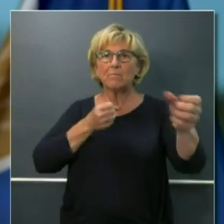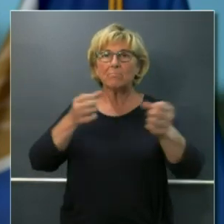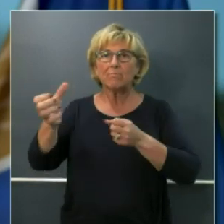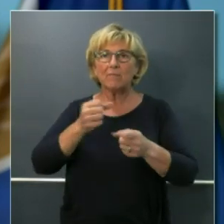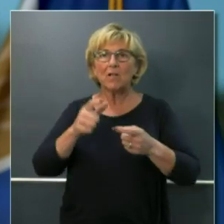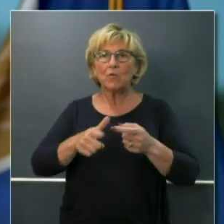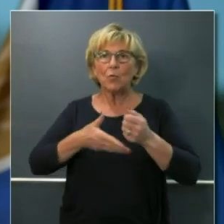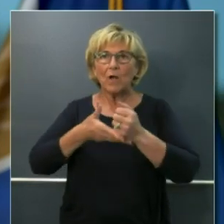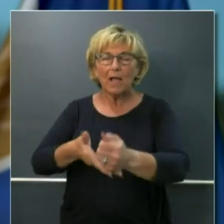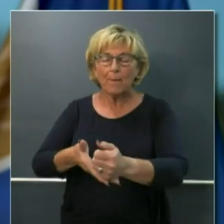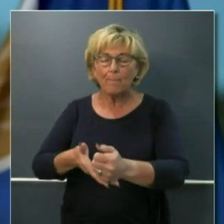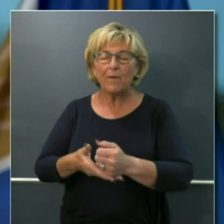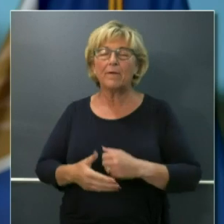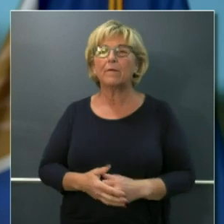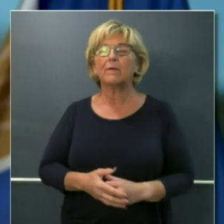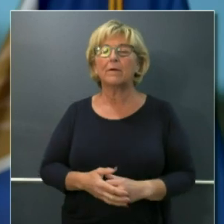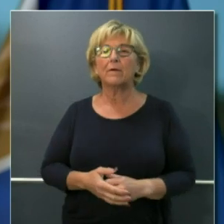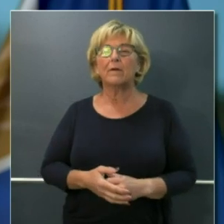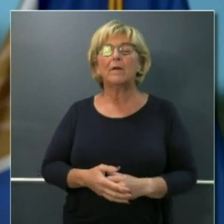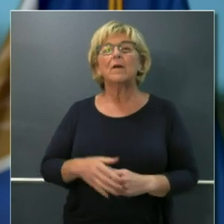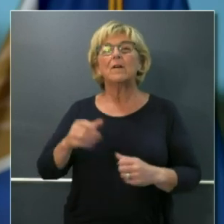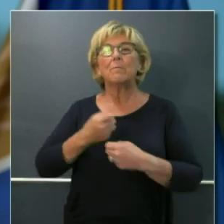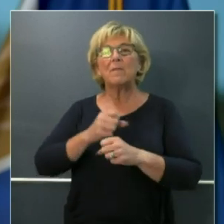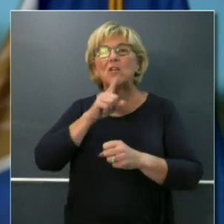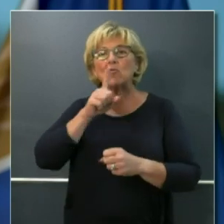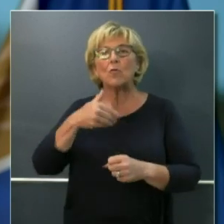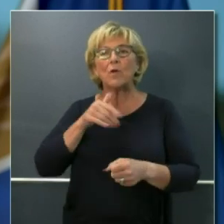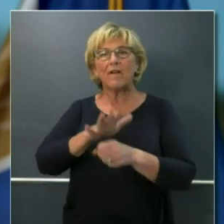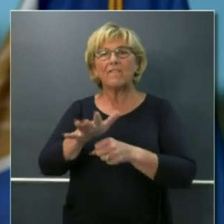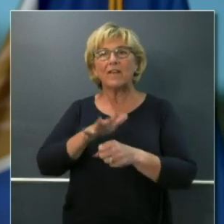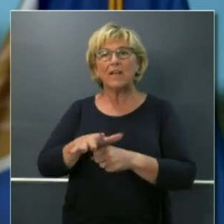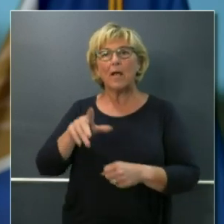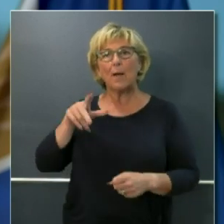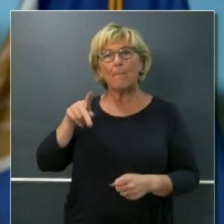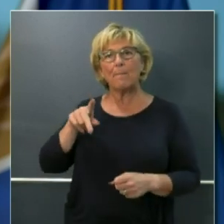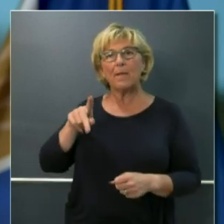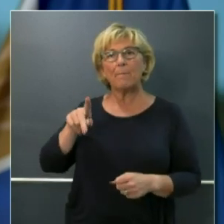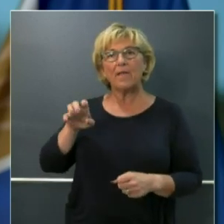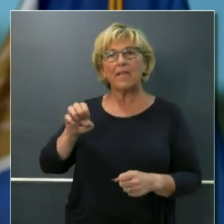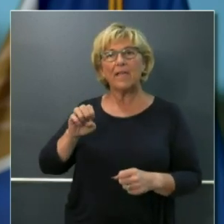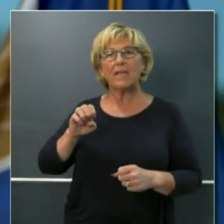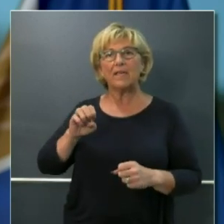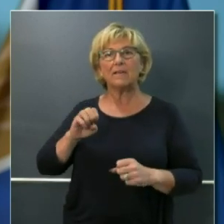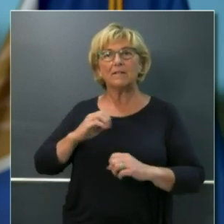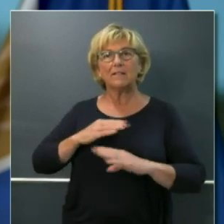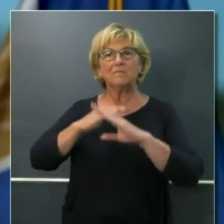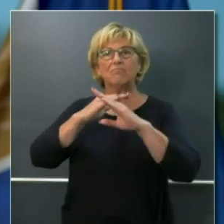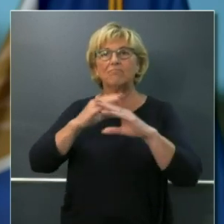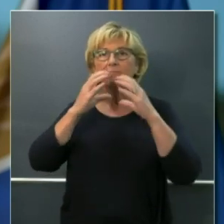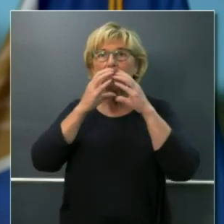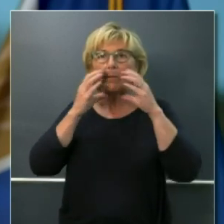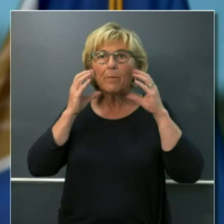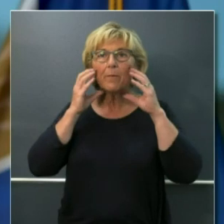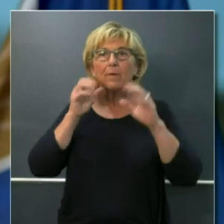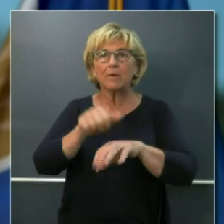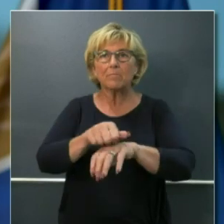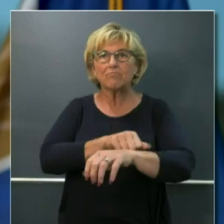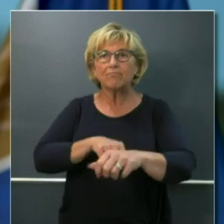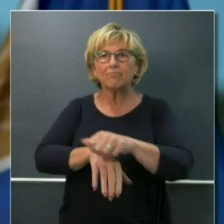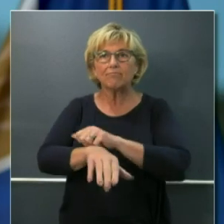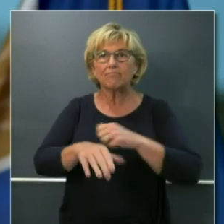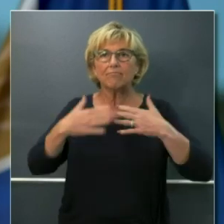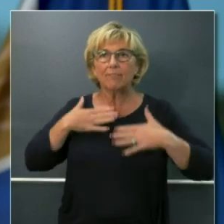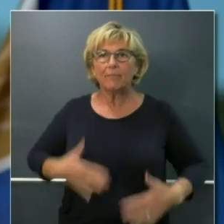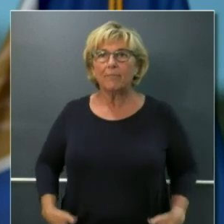planning to do what we need to do on PPE, the planning we need to do to make sure the conditions are set so that we can move